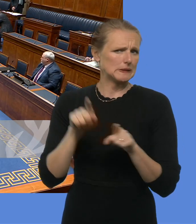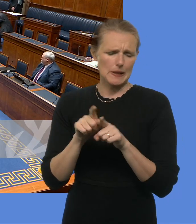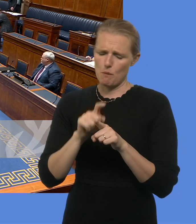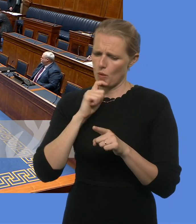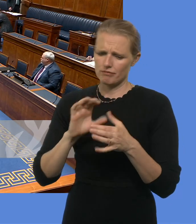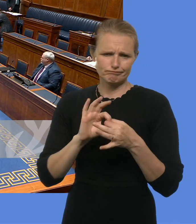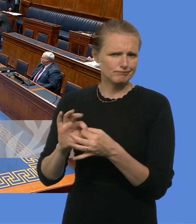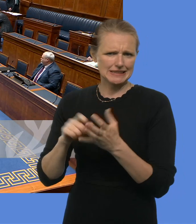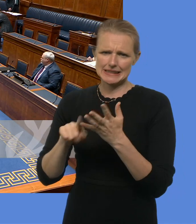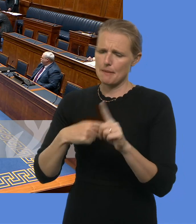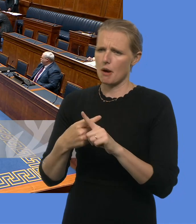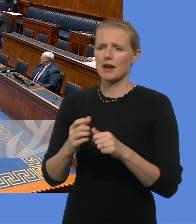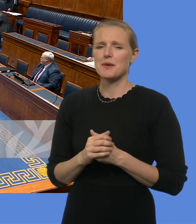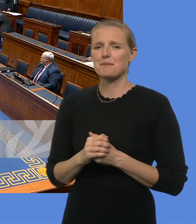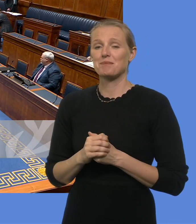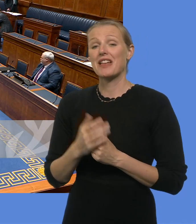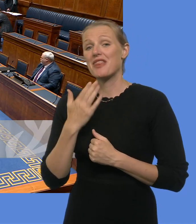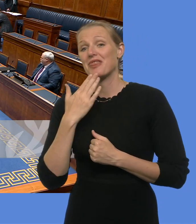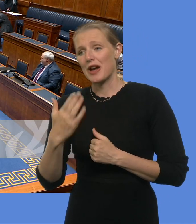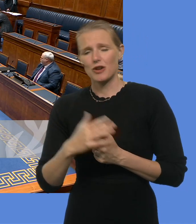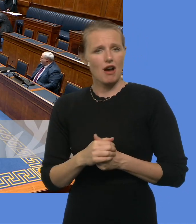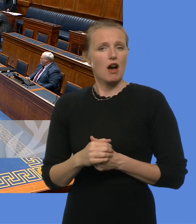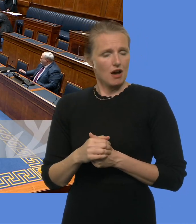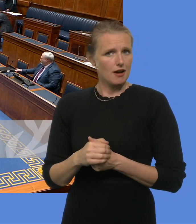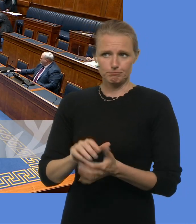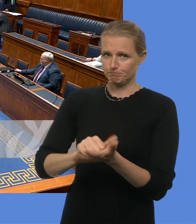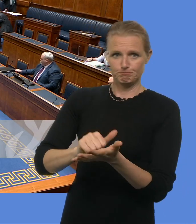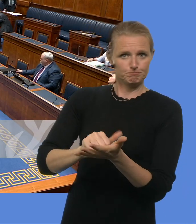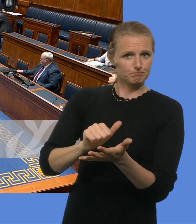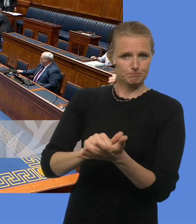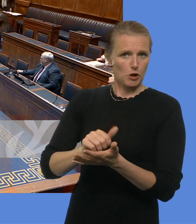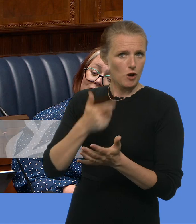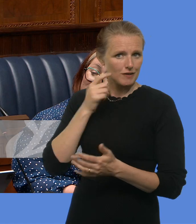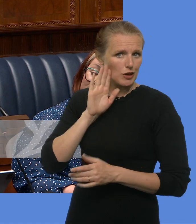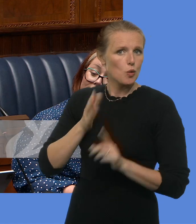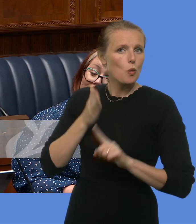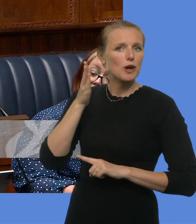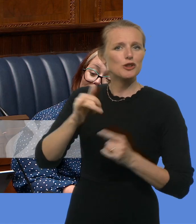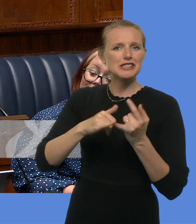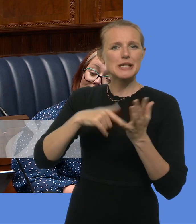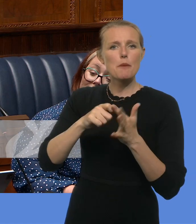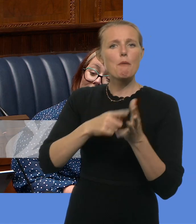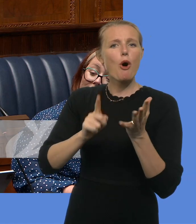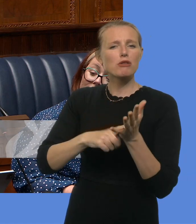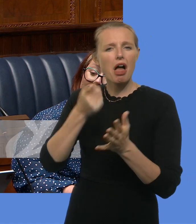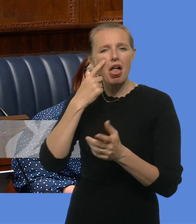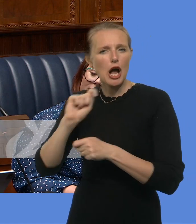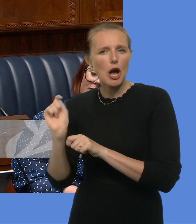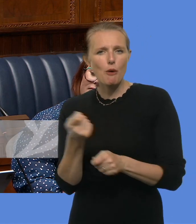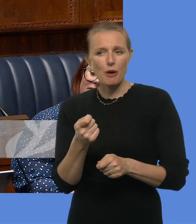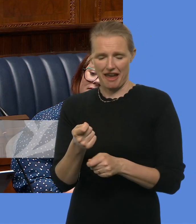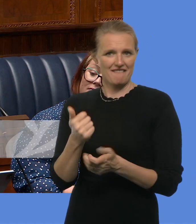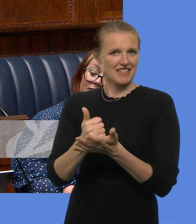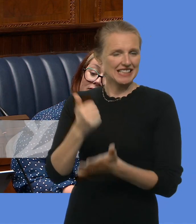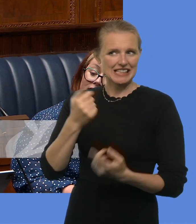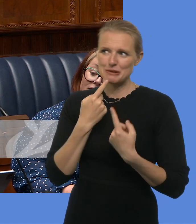First Minister, for her response. You're really welcome that she visited St Paul's and Tricamogie, and that sends such a positive media